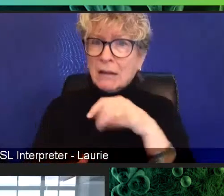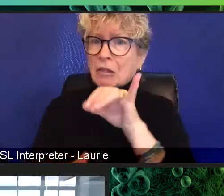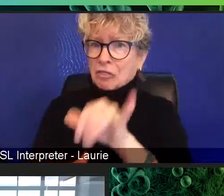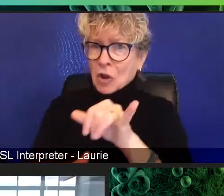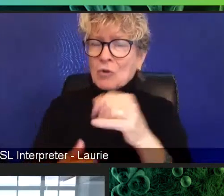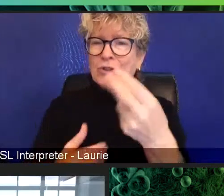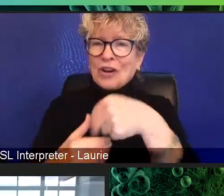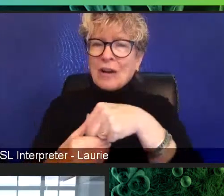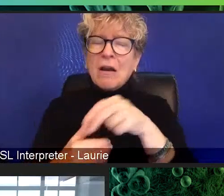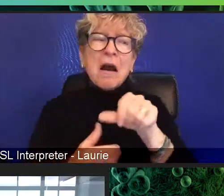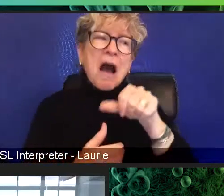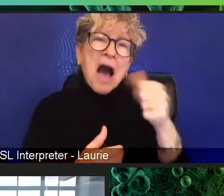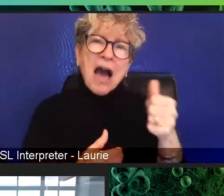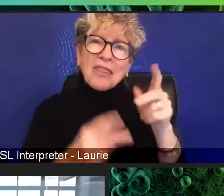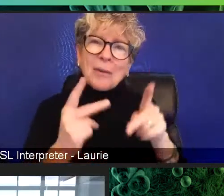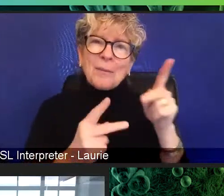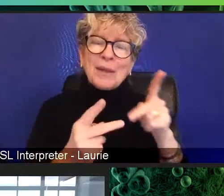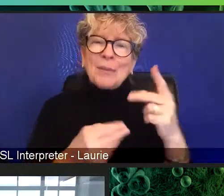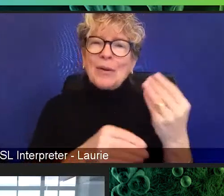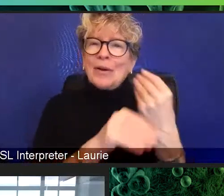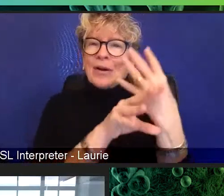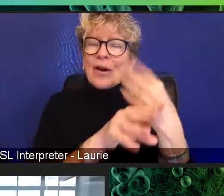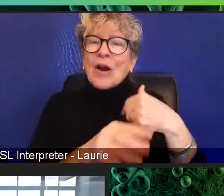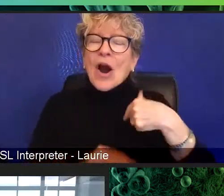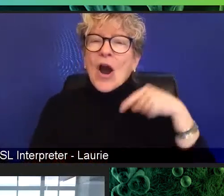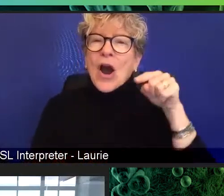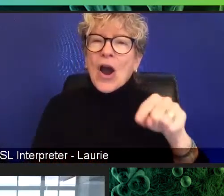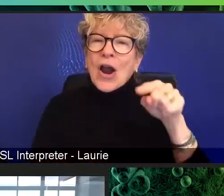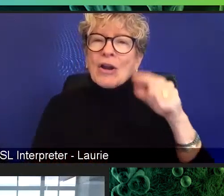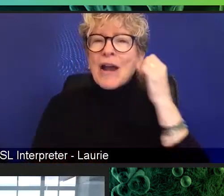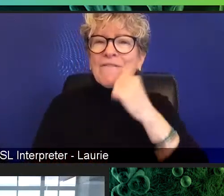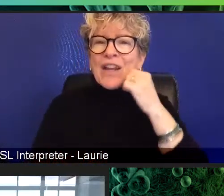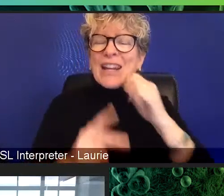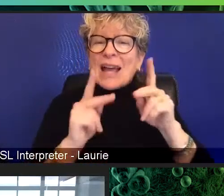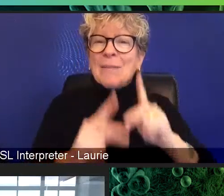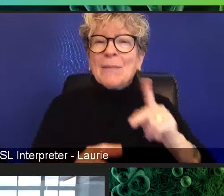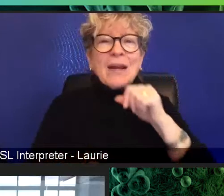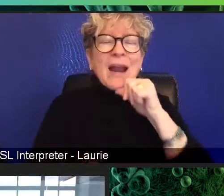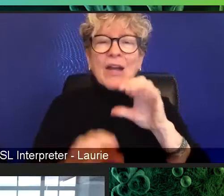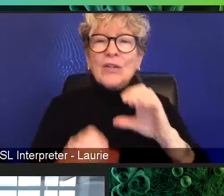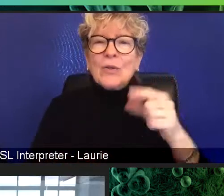lay people and don't do genomic sequencing for a living. So how does a liquid biopsy work?